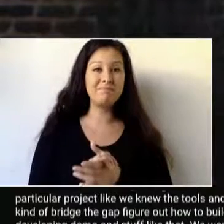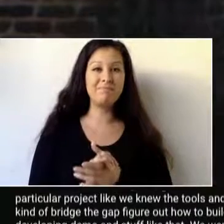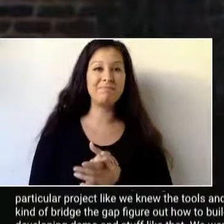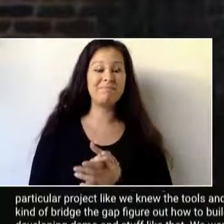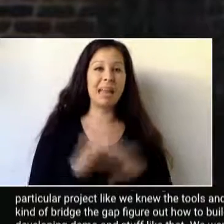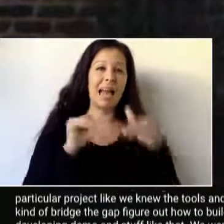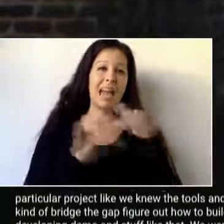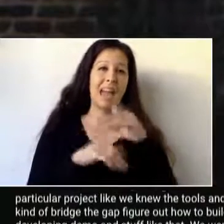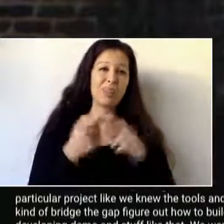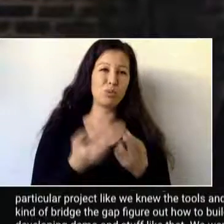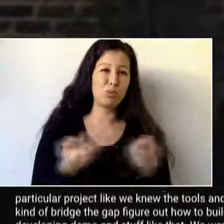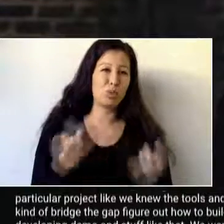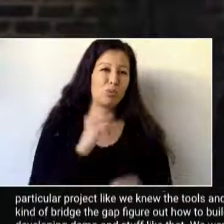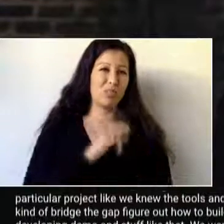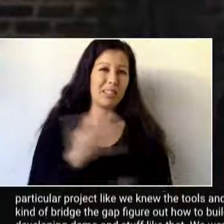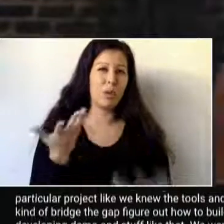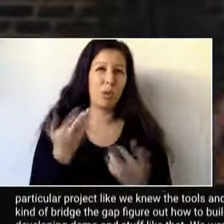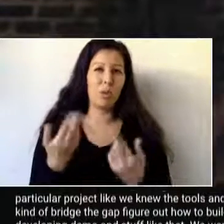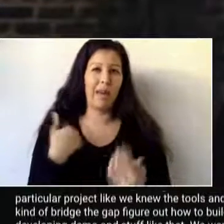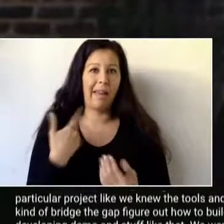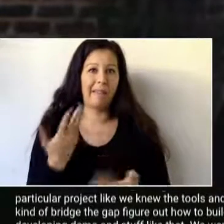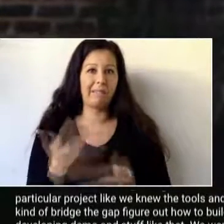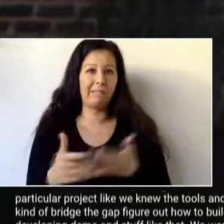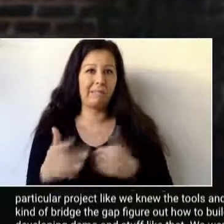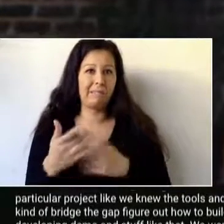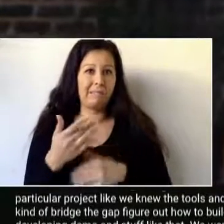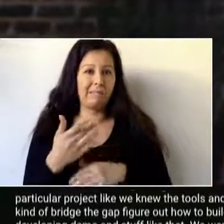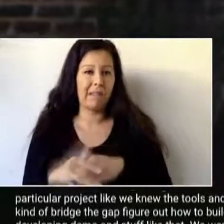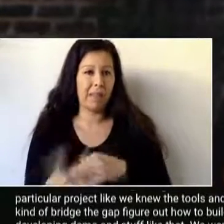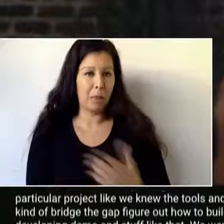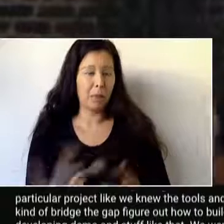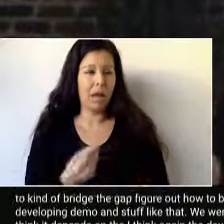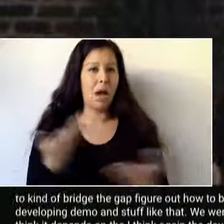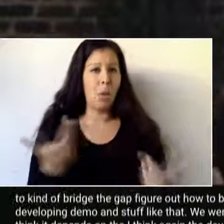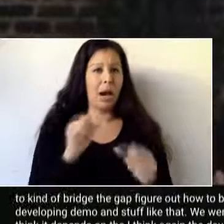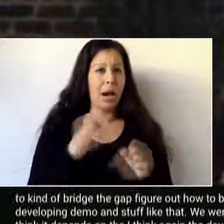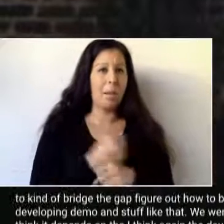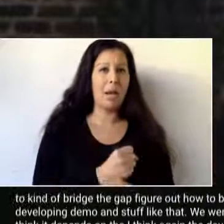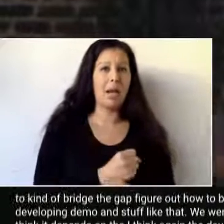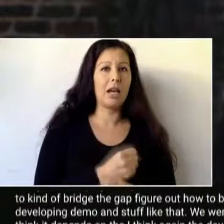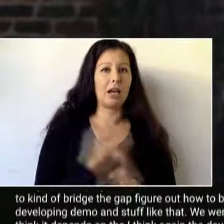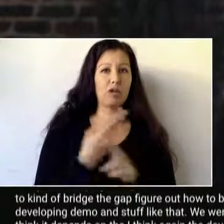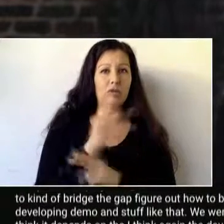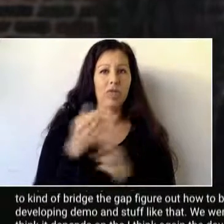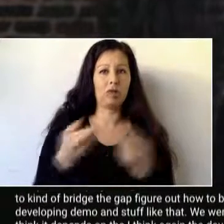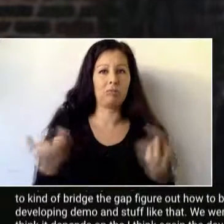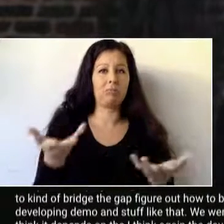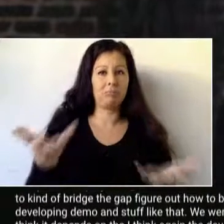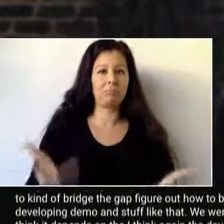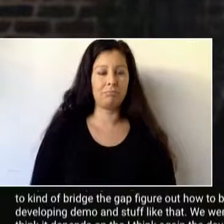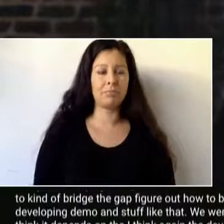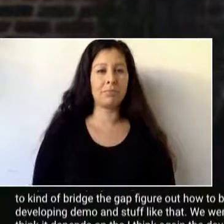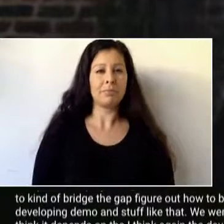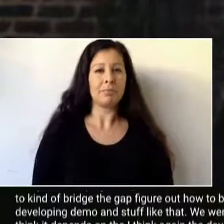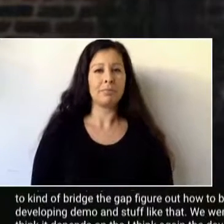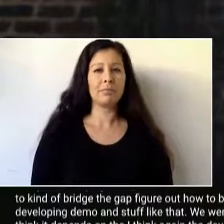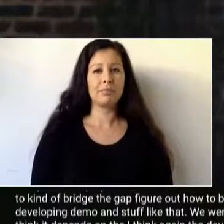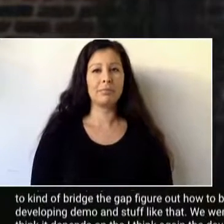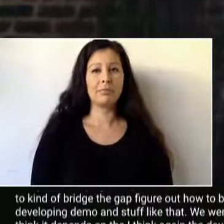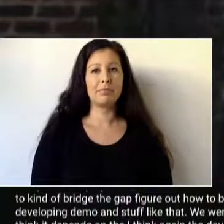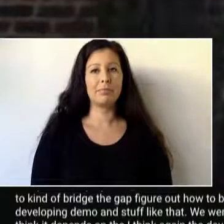access to resources, really. It's like, what resources you have on hand and what can you make using the resources you have access to.